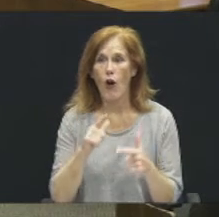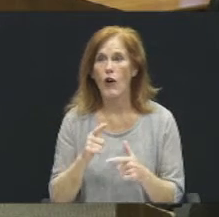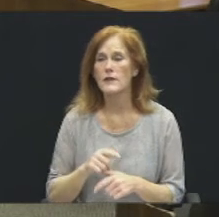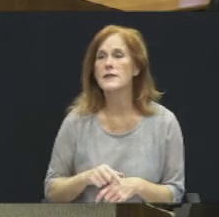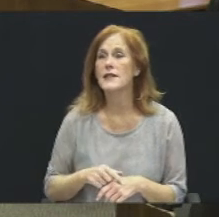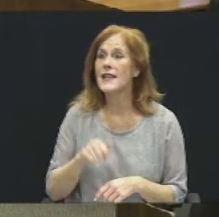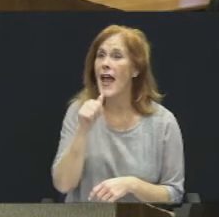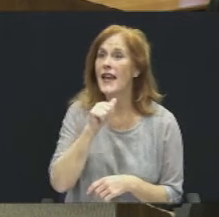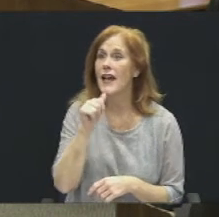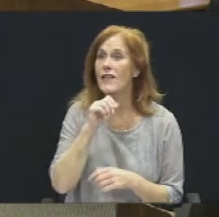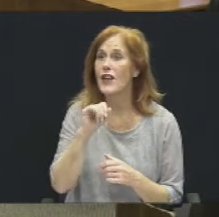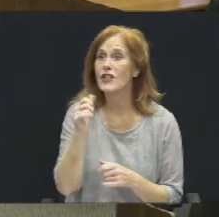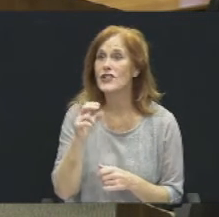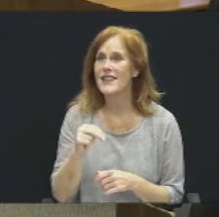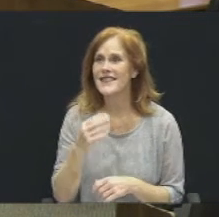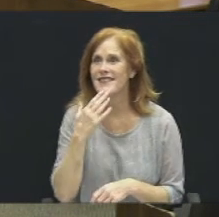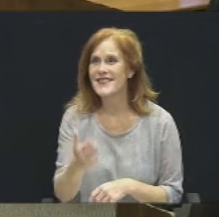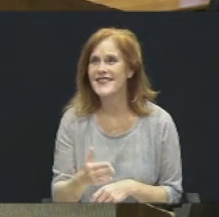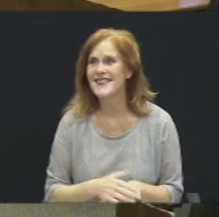Jen. Absolutely.